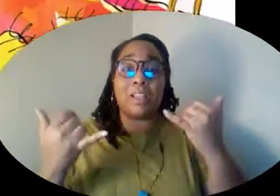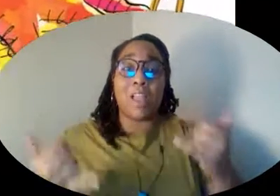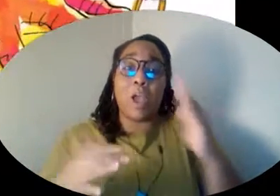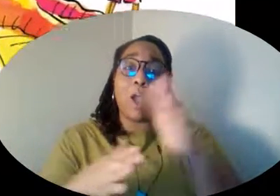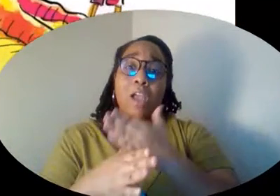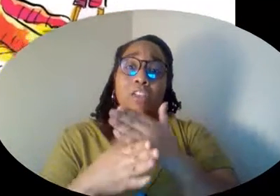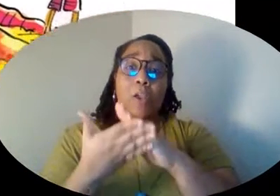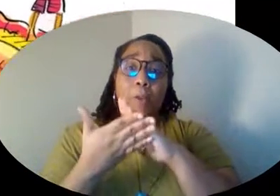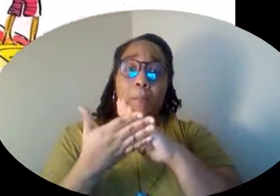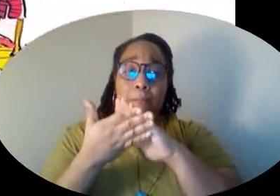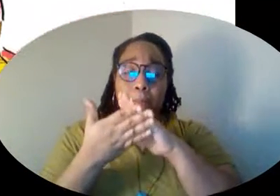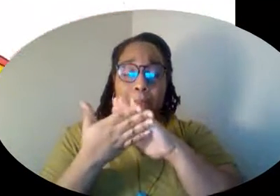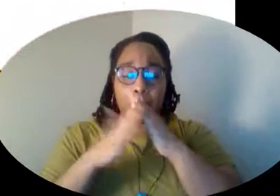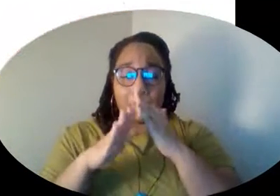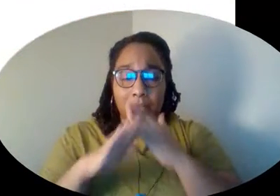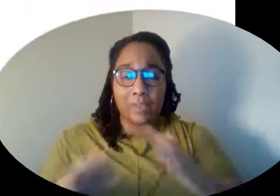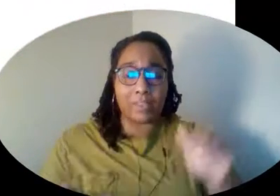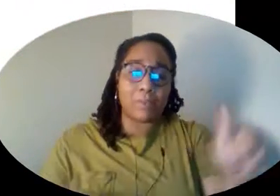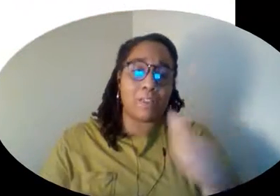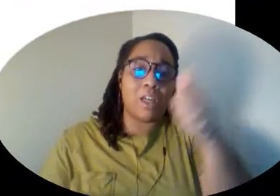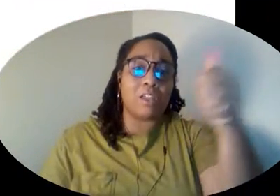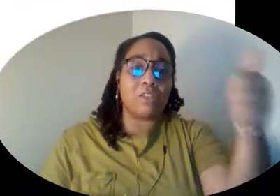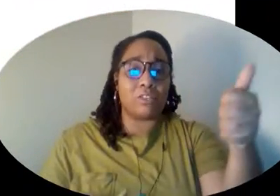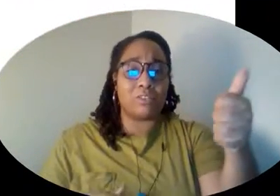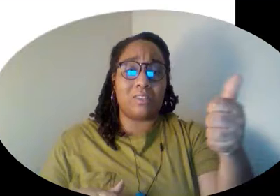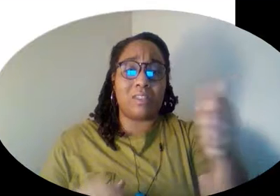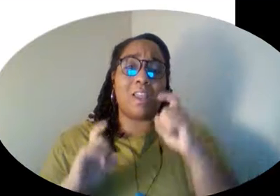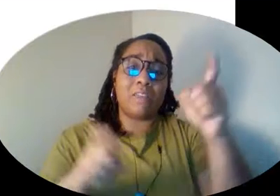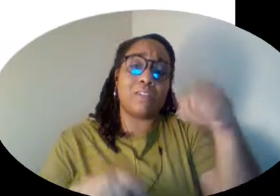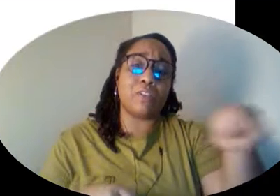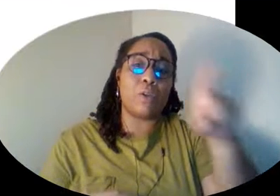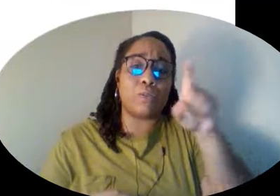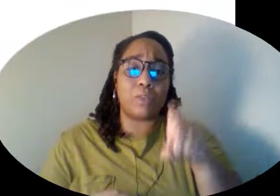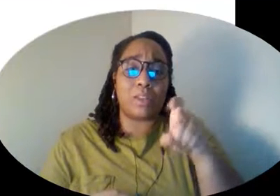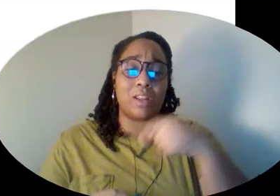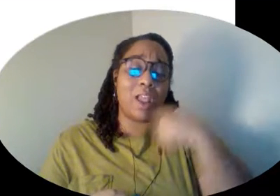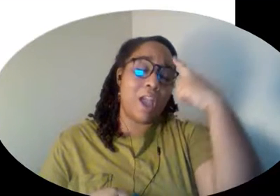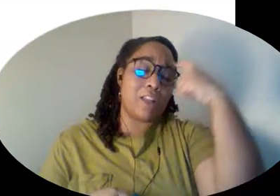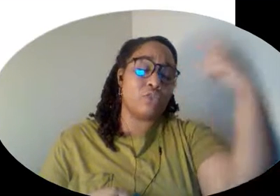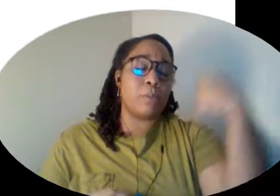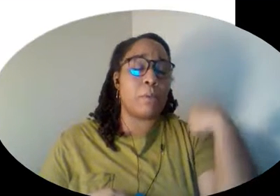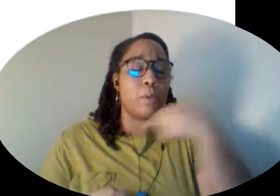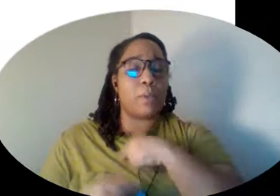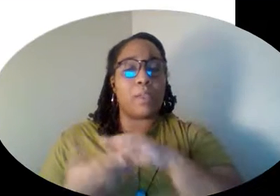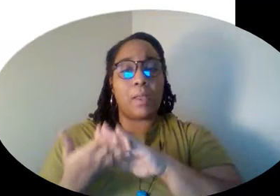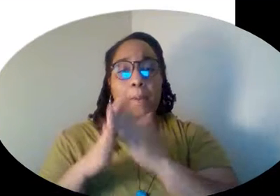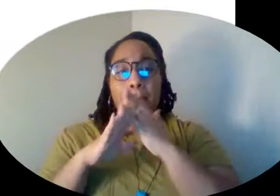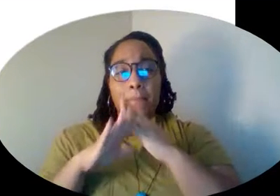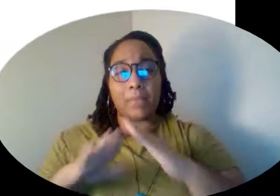others and hope that it is carried away to those who need it. And I dream we are peace.